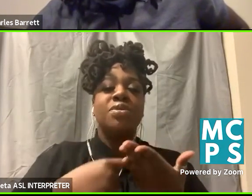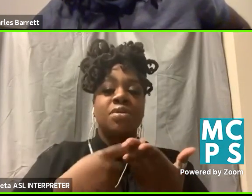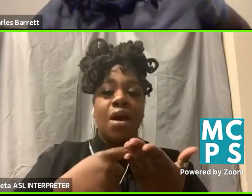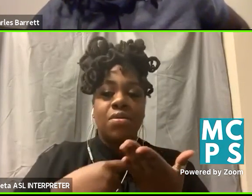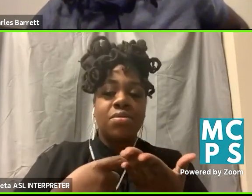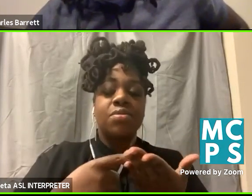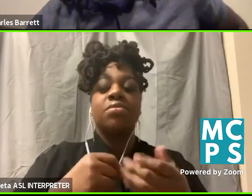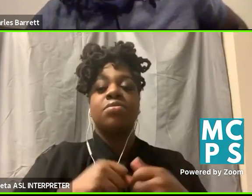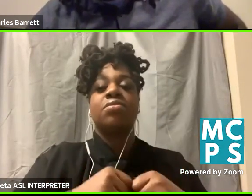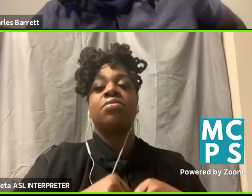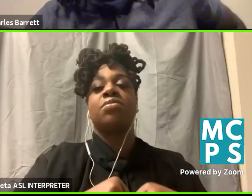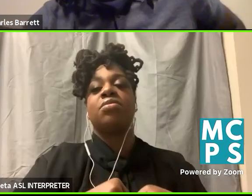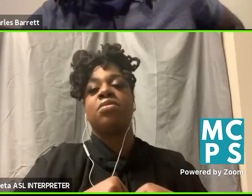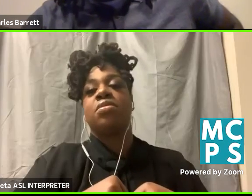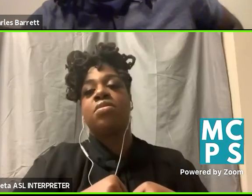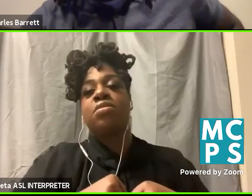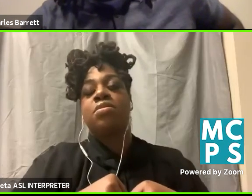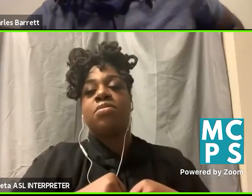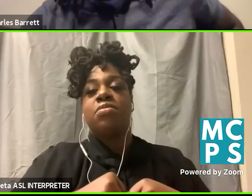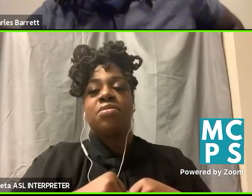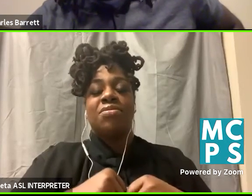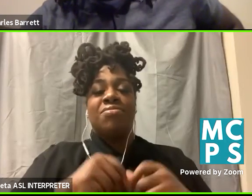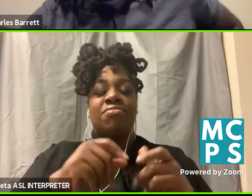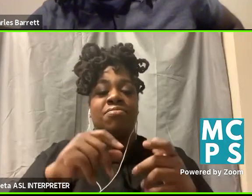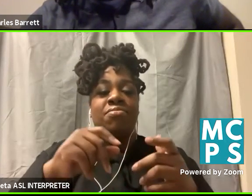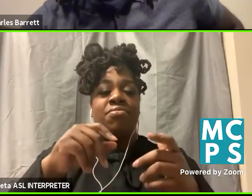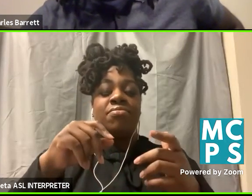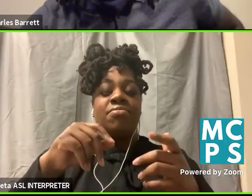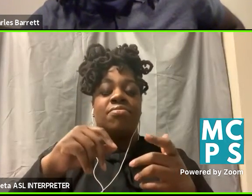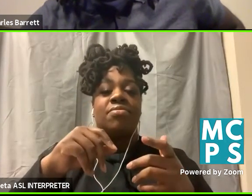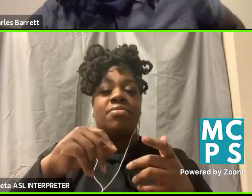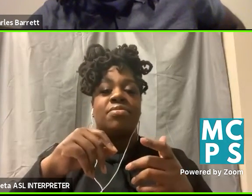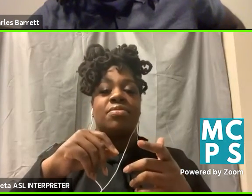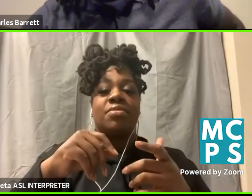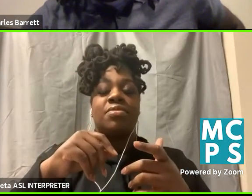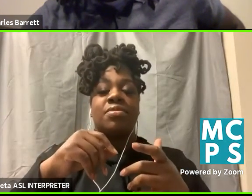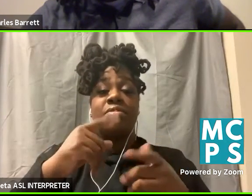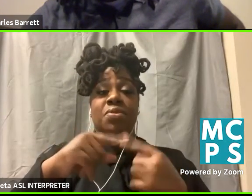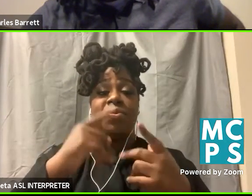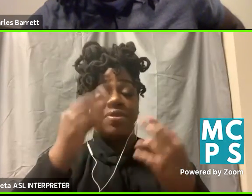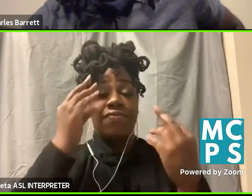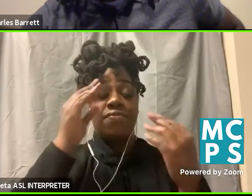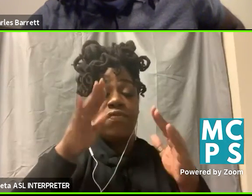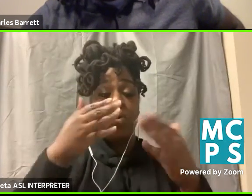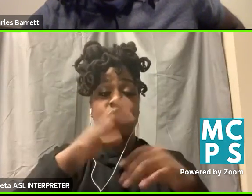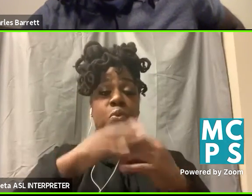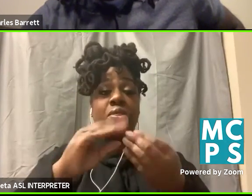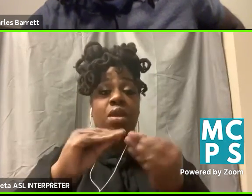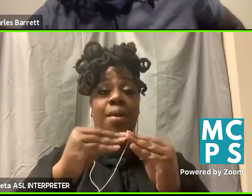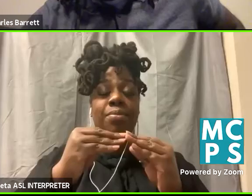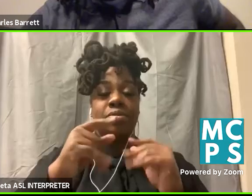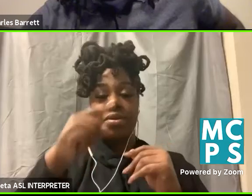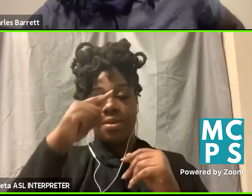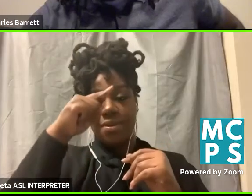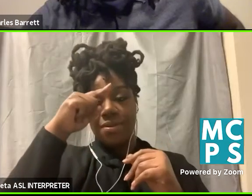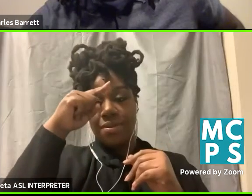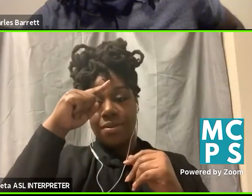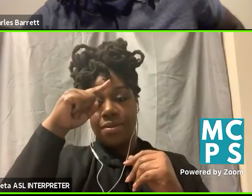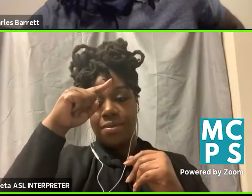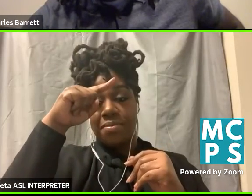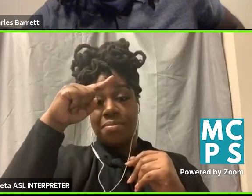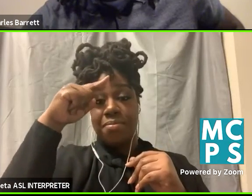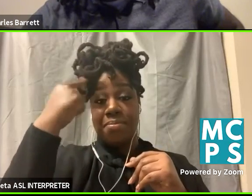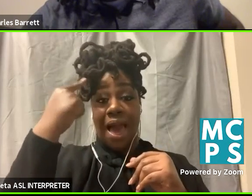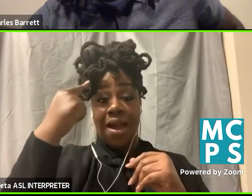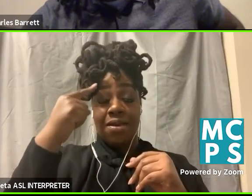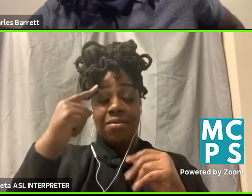actually to grapple with. But, you know, when we think about the numbers, Black Americans are three times more likely to